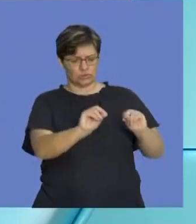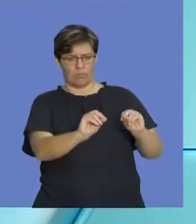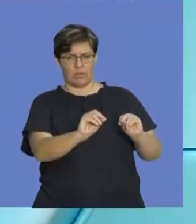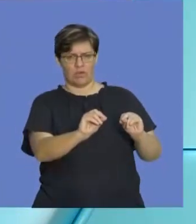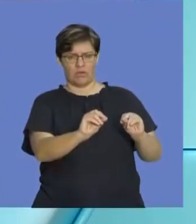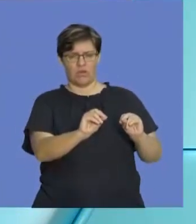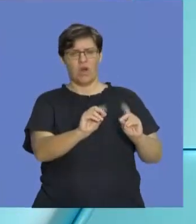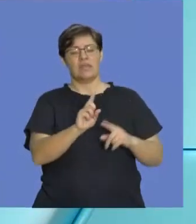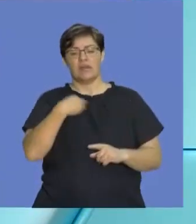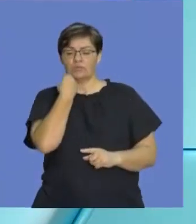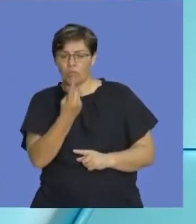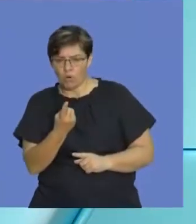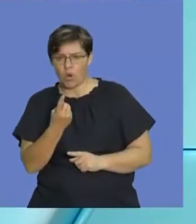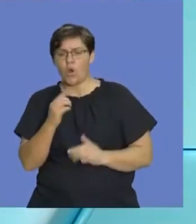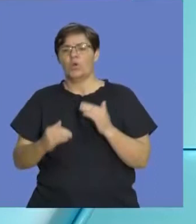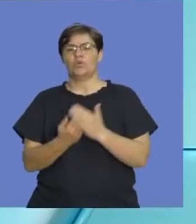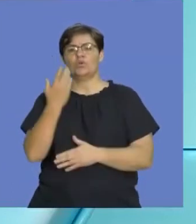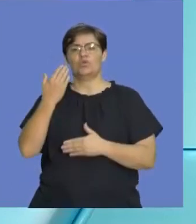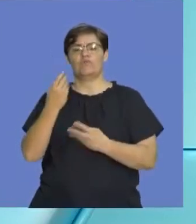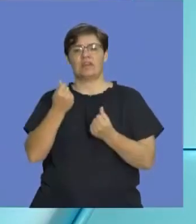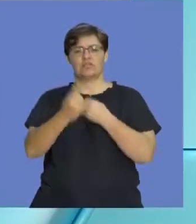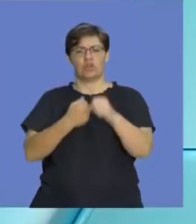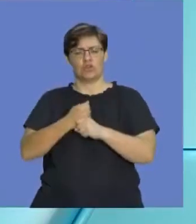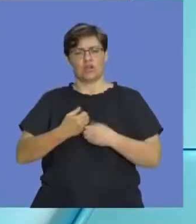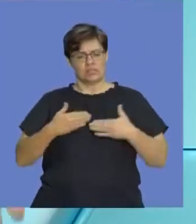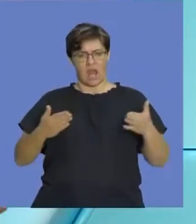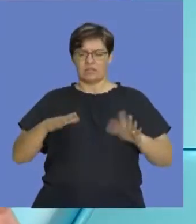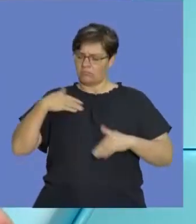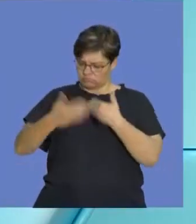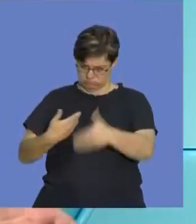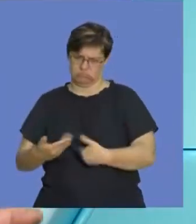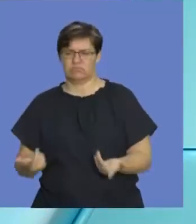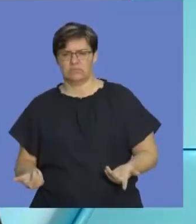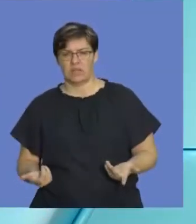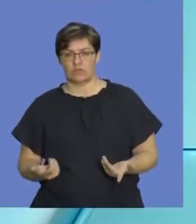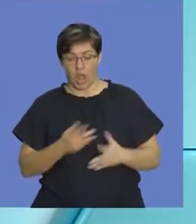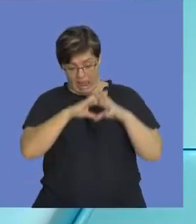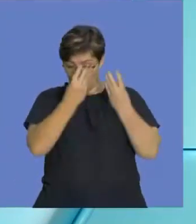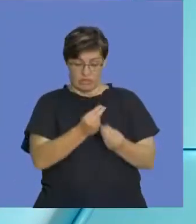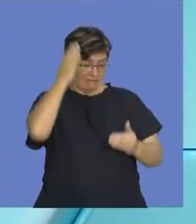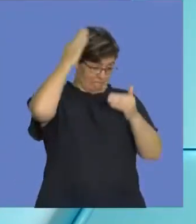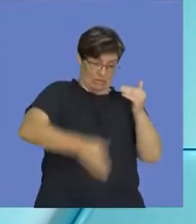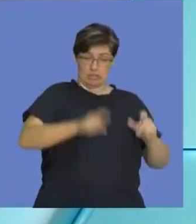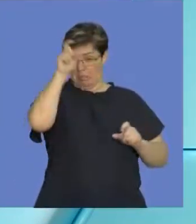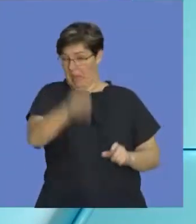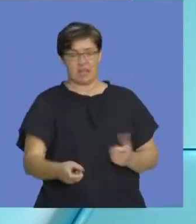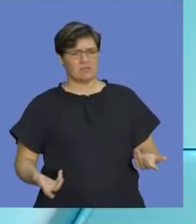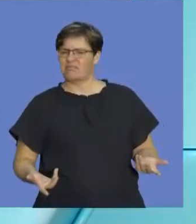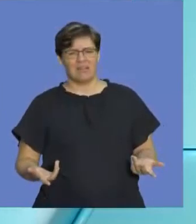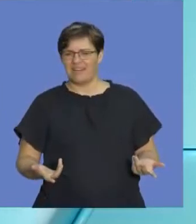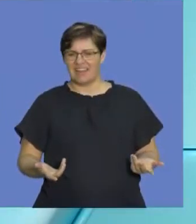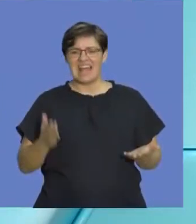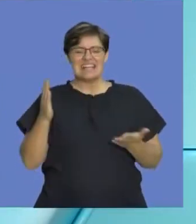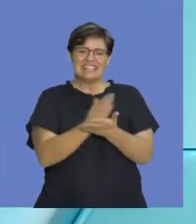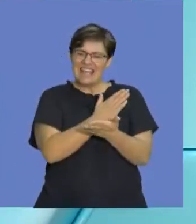that point, and when your new financial year starts, you just move on. It's not a process of everything has to be completed.